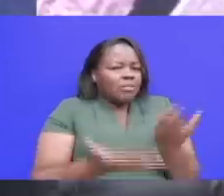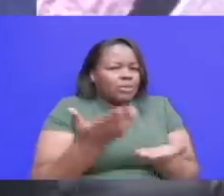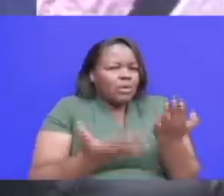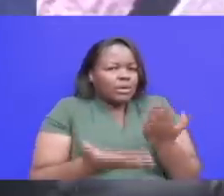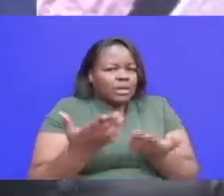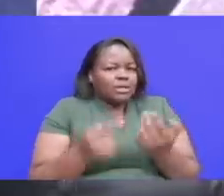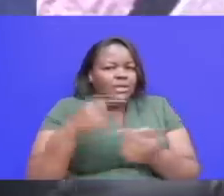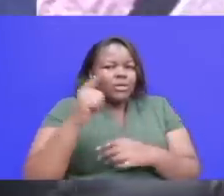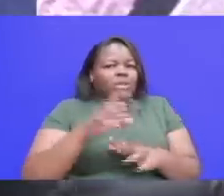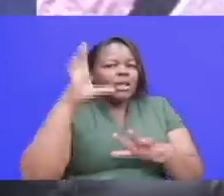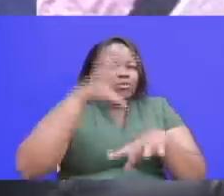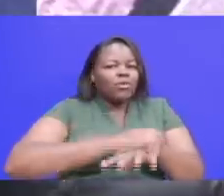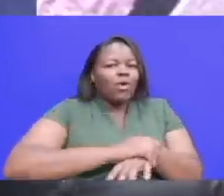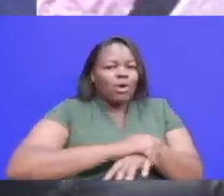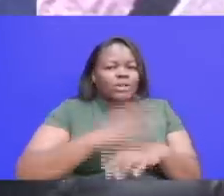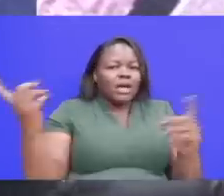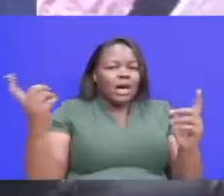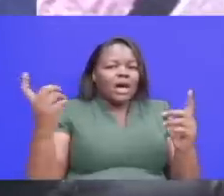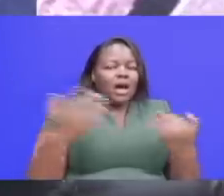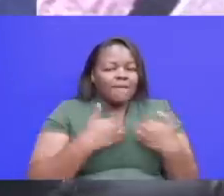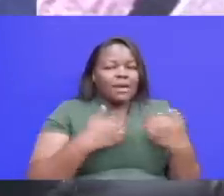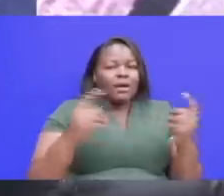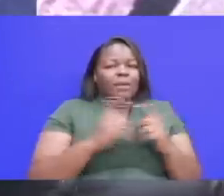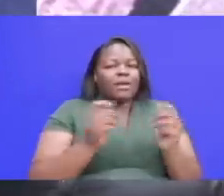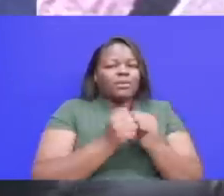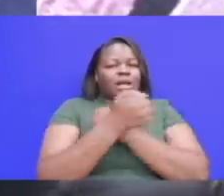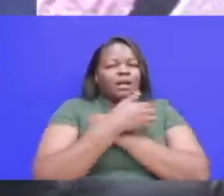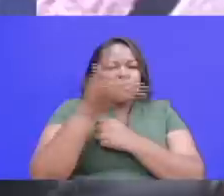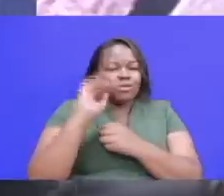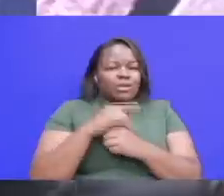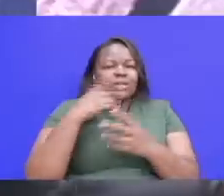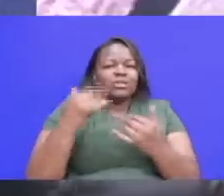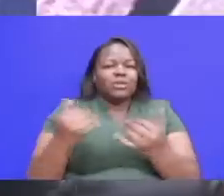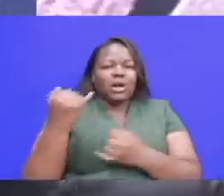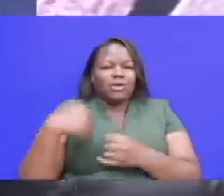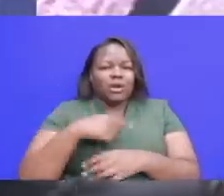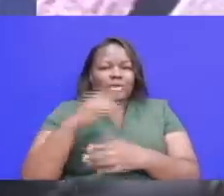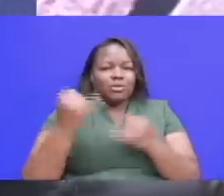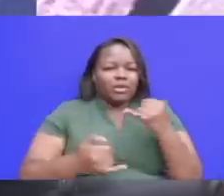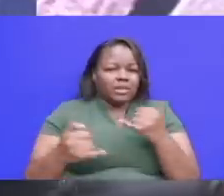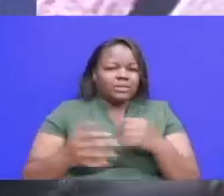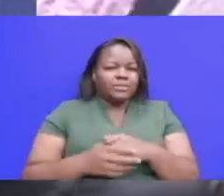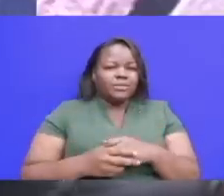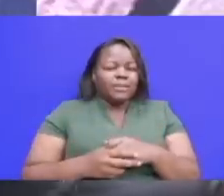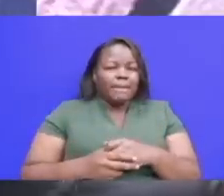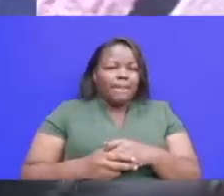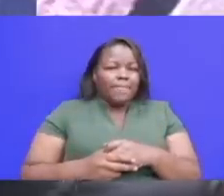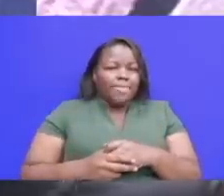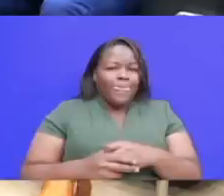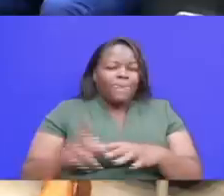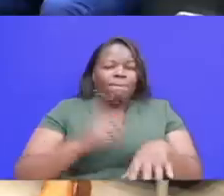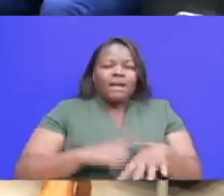will you be found guilty of the love of God? Yeah. We are coming to the tail end, yeah, and as we come to the closing remarks. When we come to the